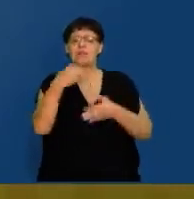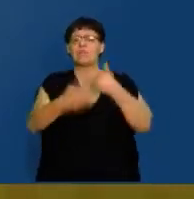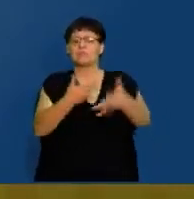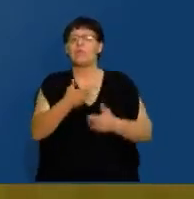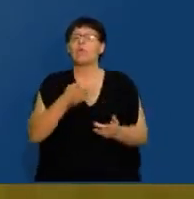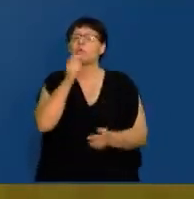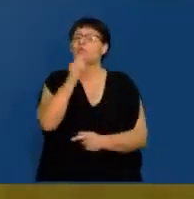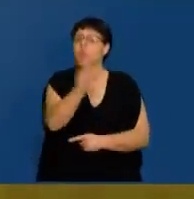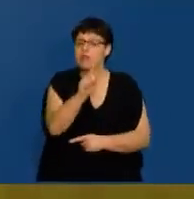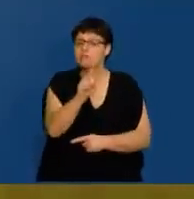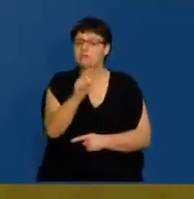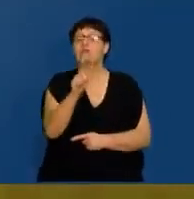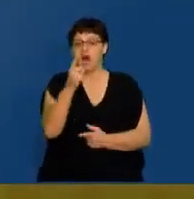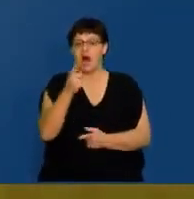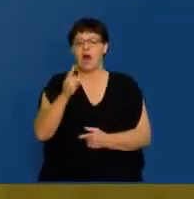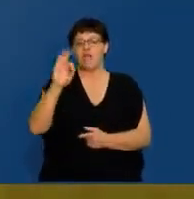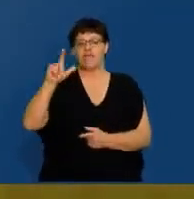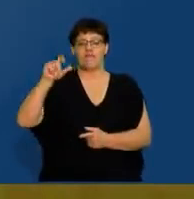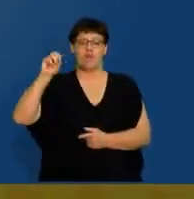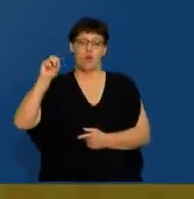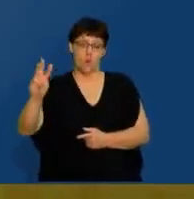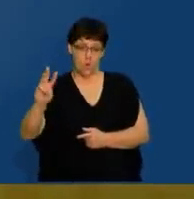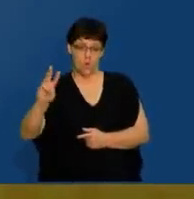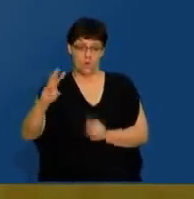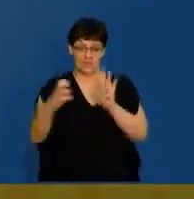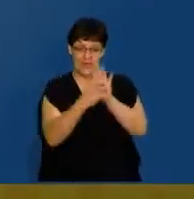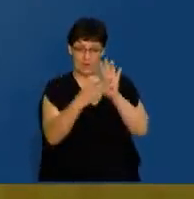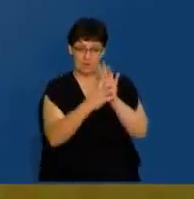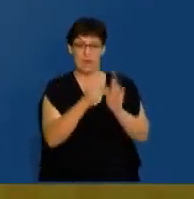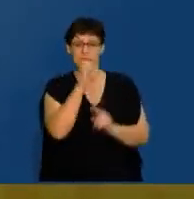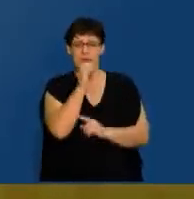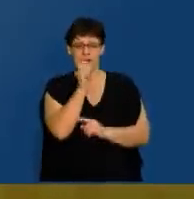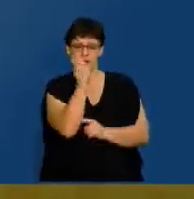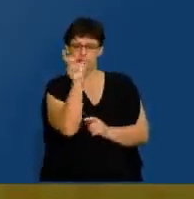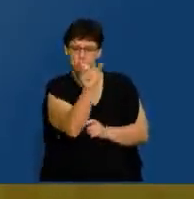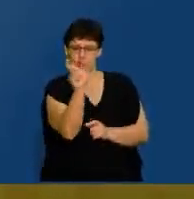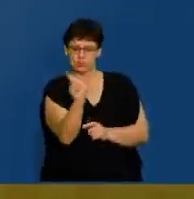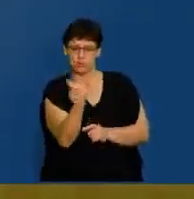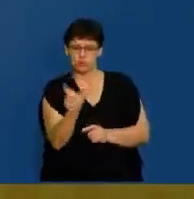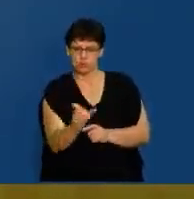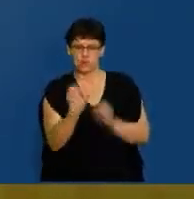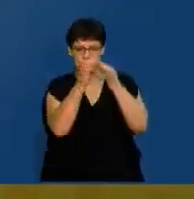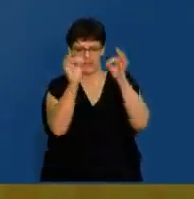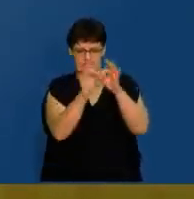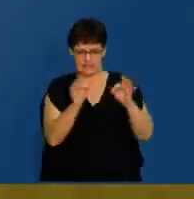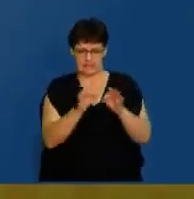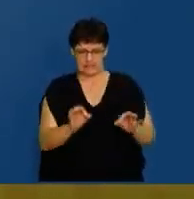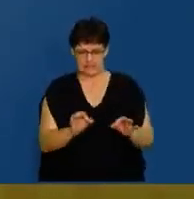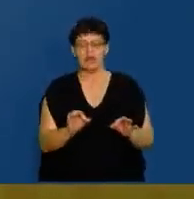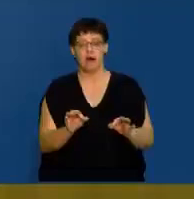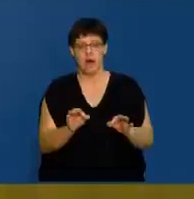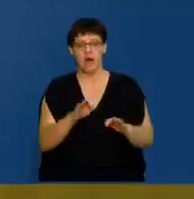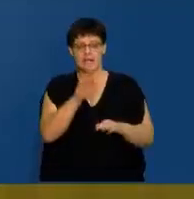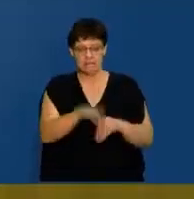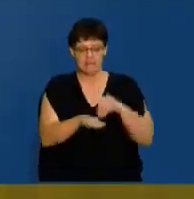flow diagram. A flow diagram are key phrases that are short, that describe each step,